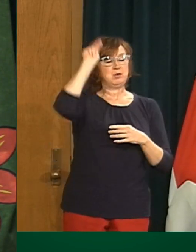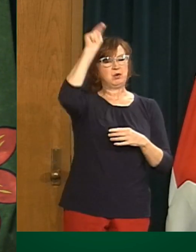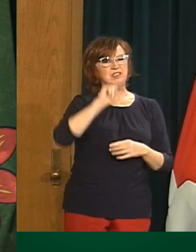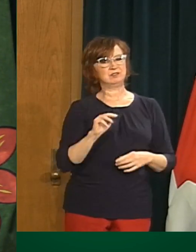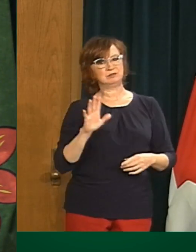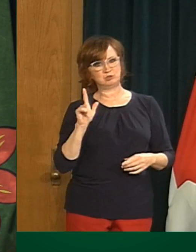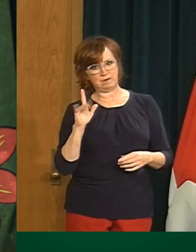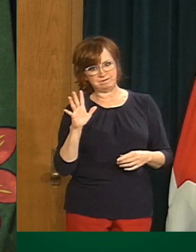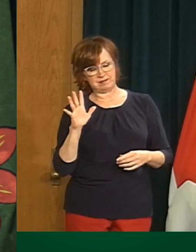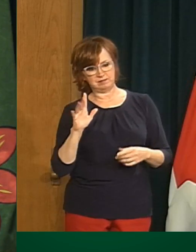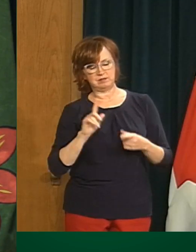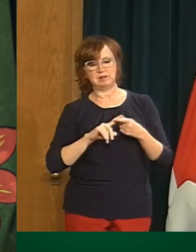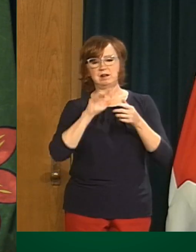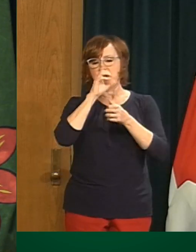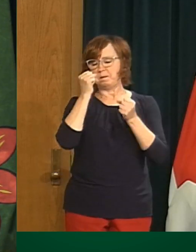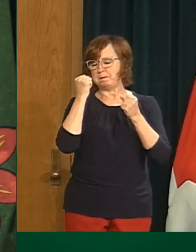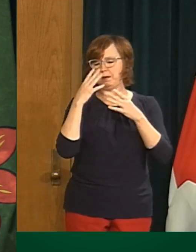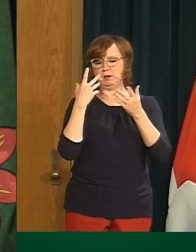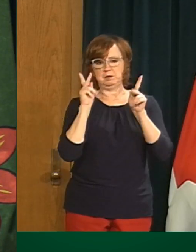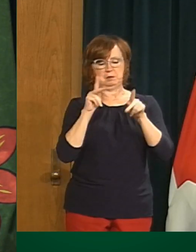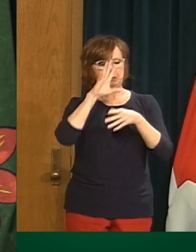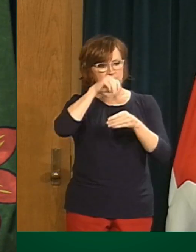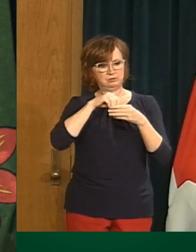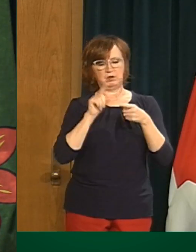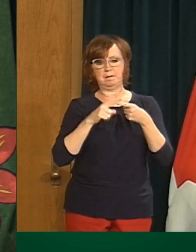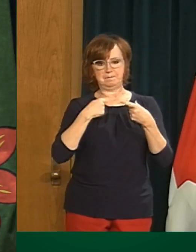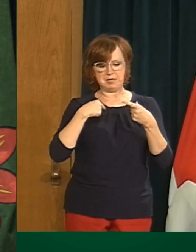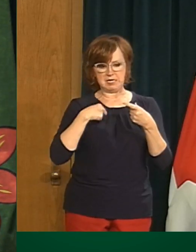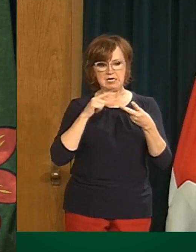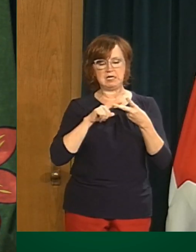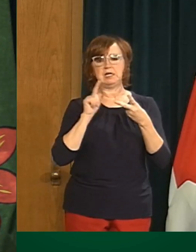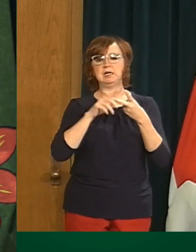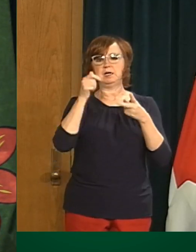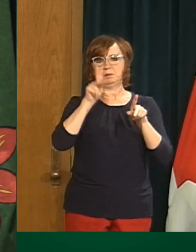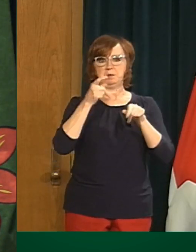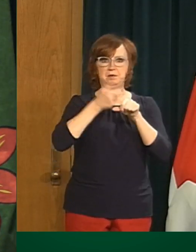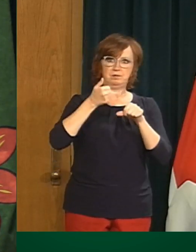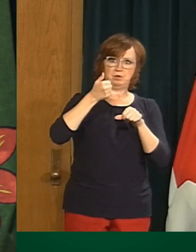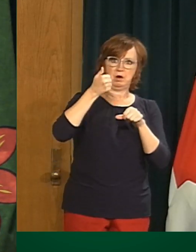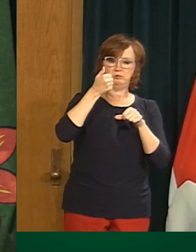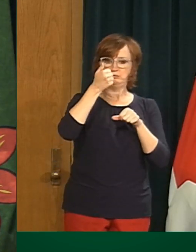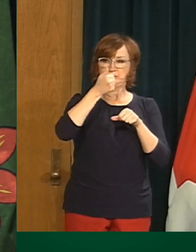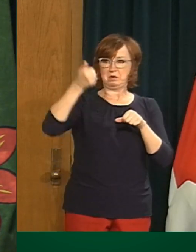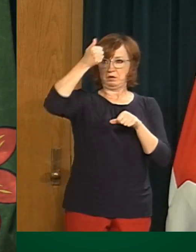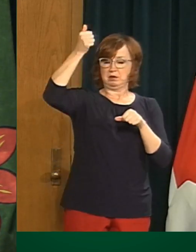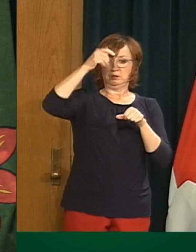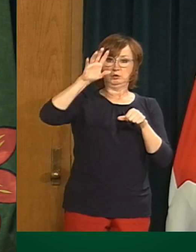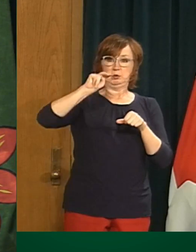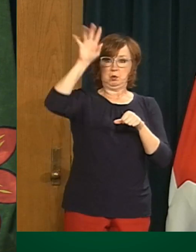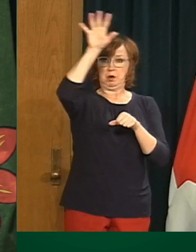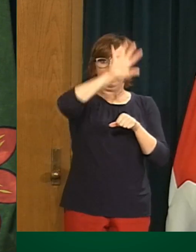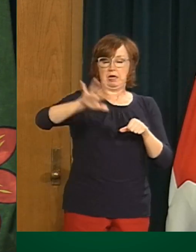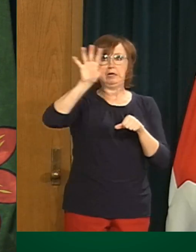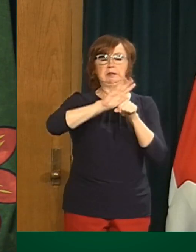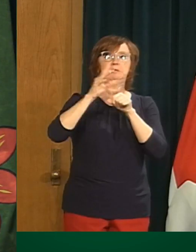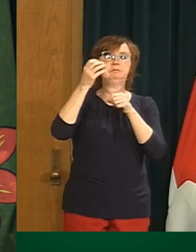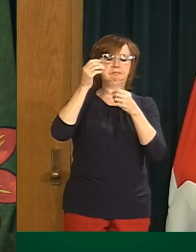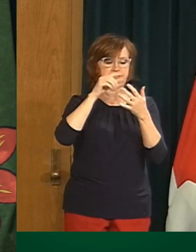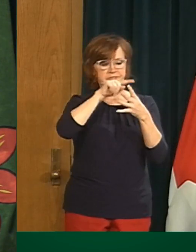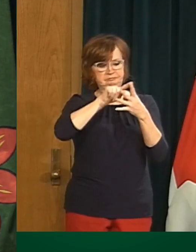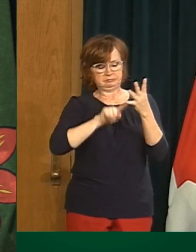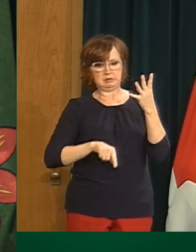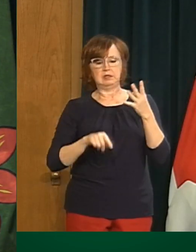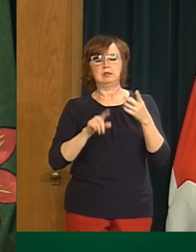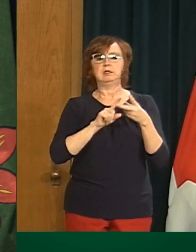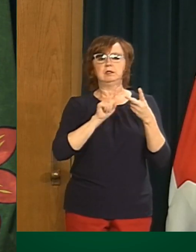Northern Affairs, the Minister of Rural and Remote Health, as well as myself, a number of times have spoken with the Mayor of La Loche,